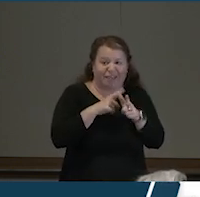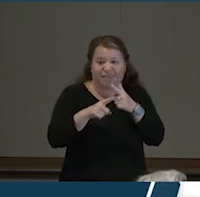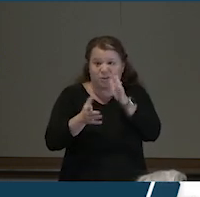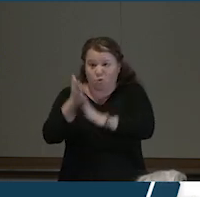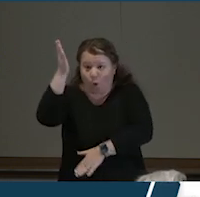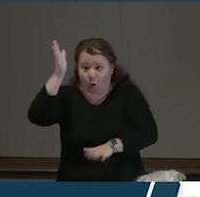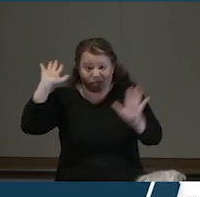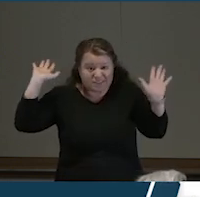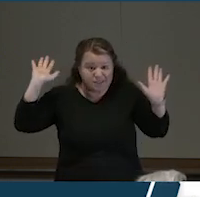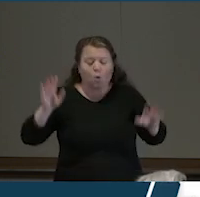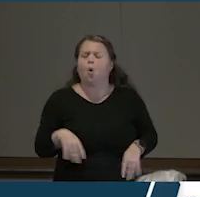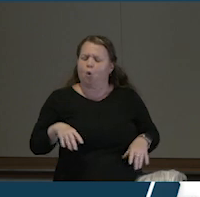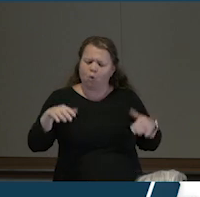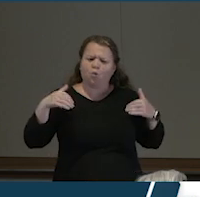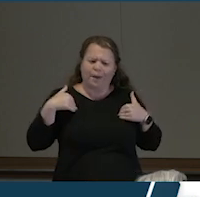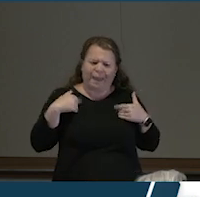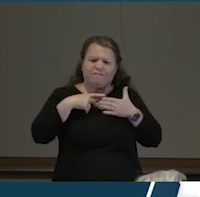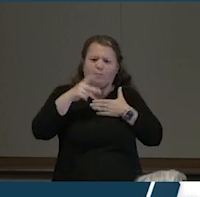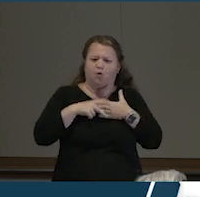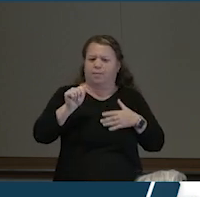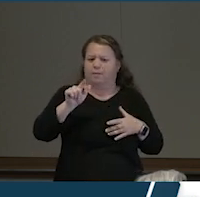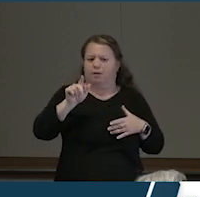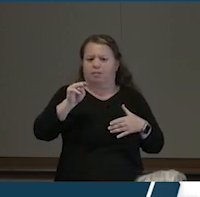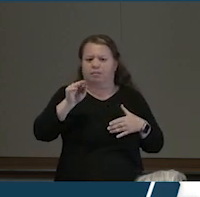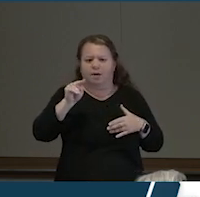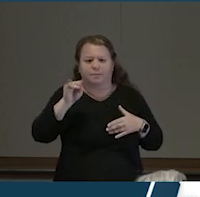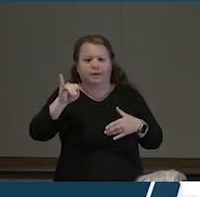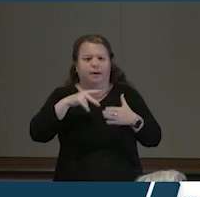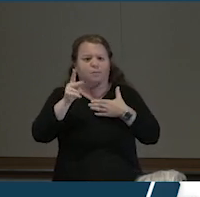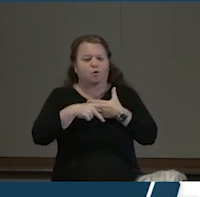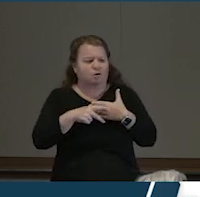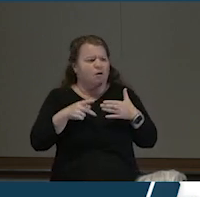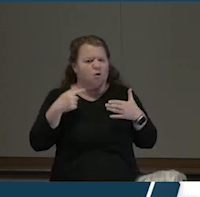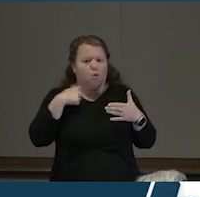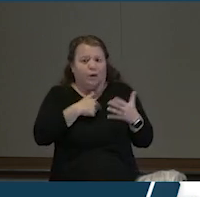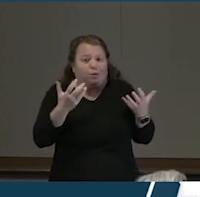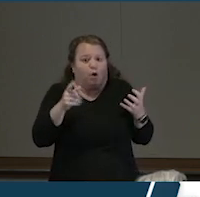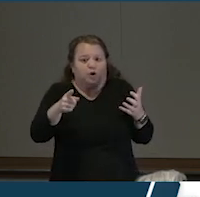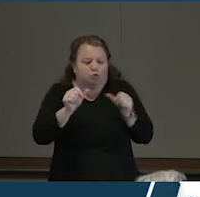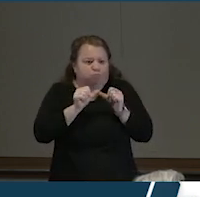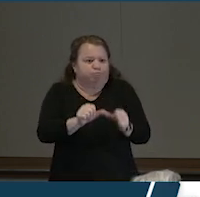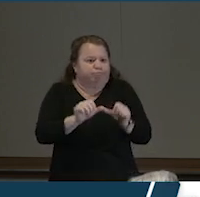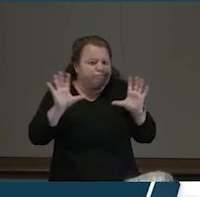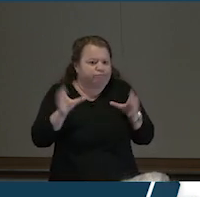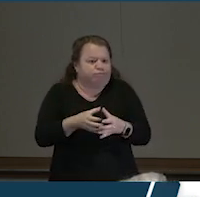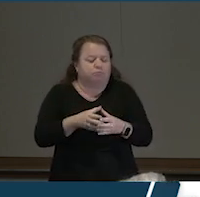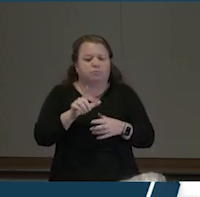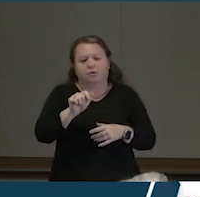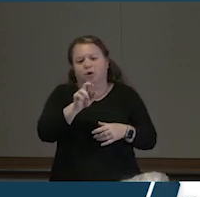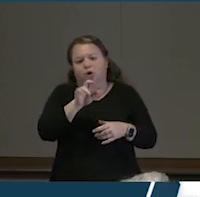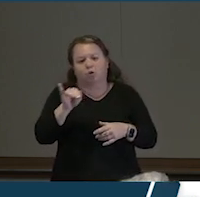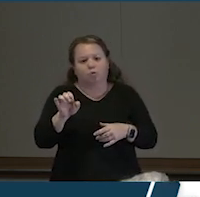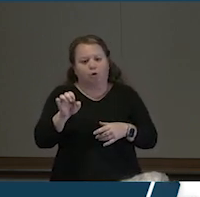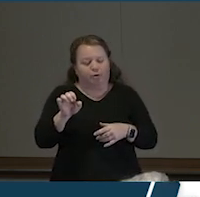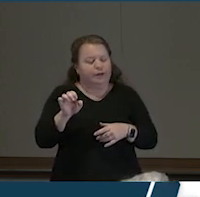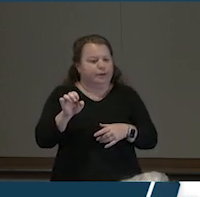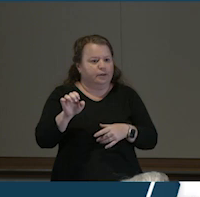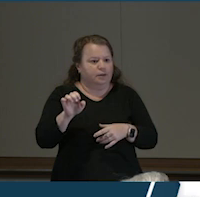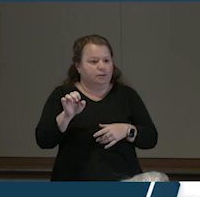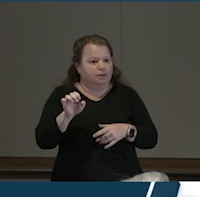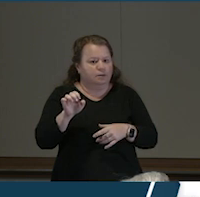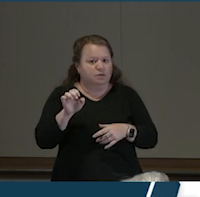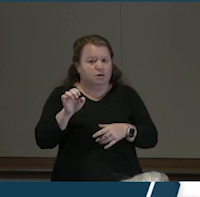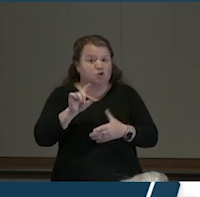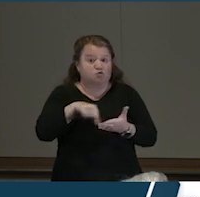program. We want the groups to be able to continue. Lori Fahey, who started the Family Cafe, is a Partners